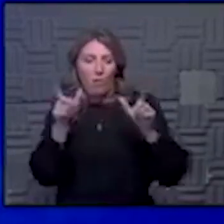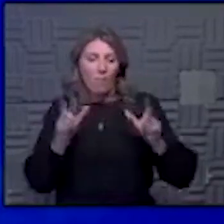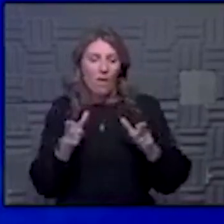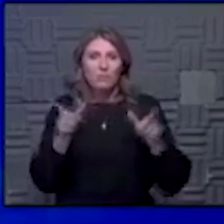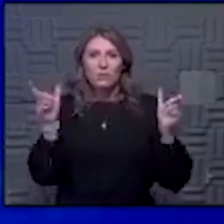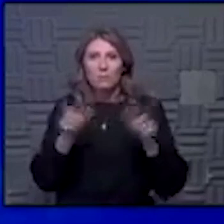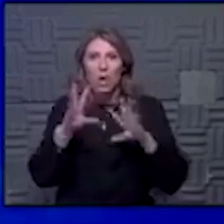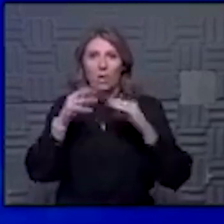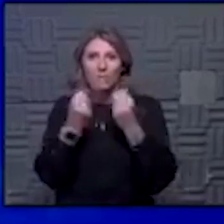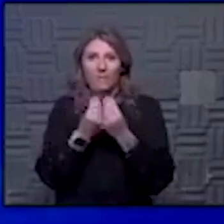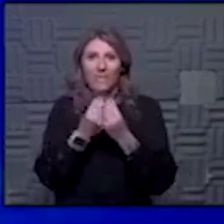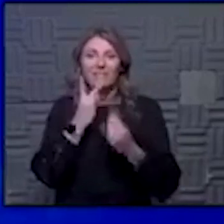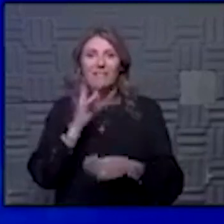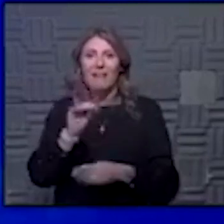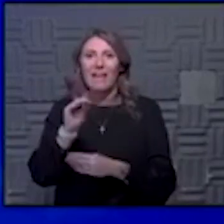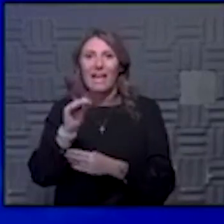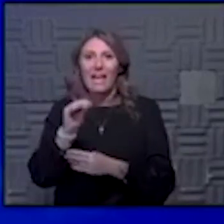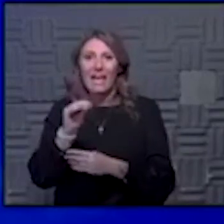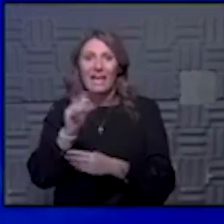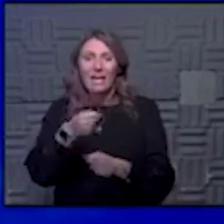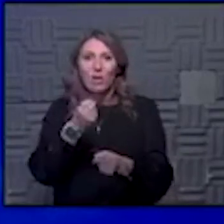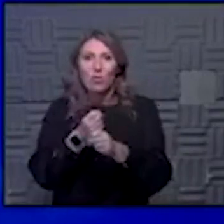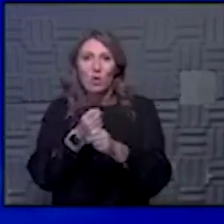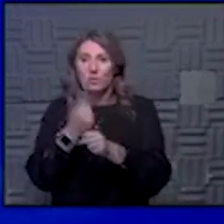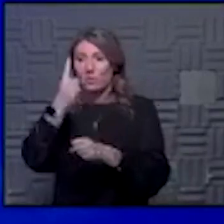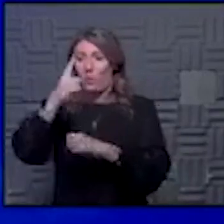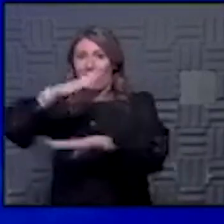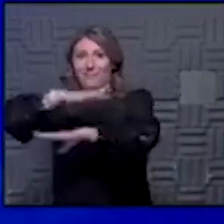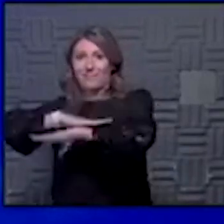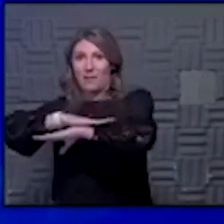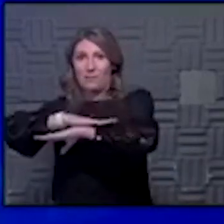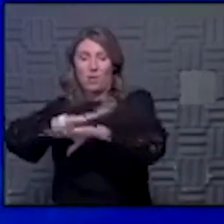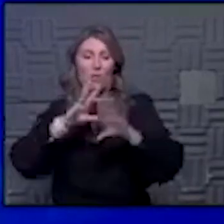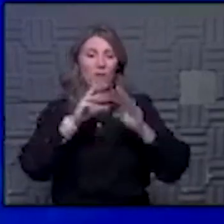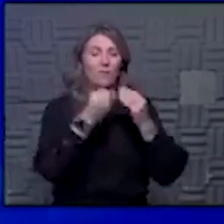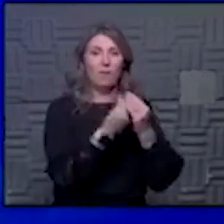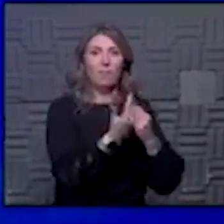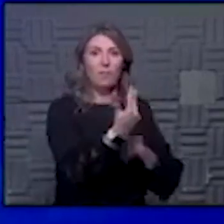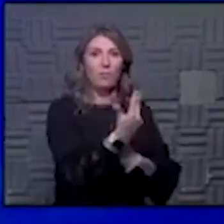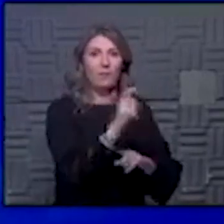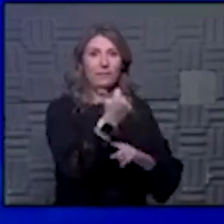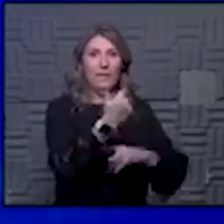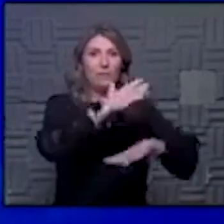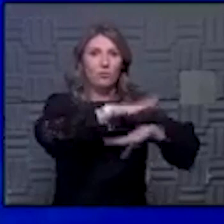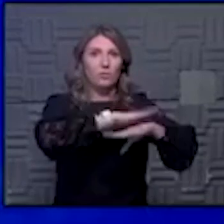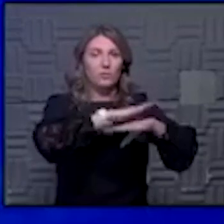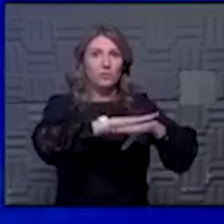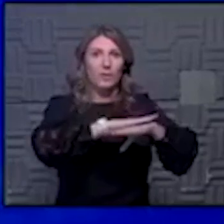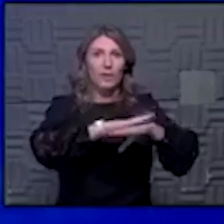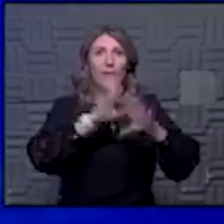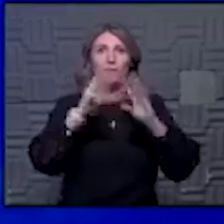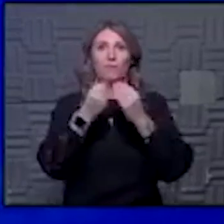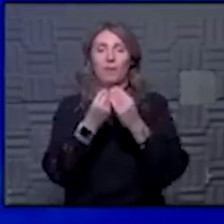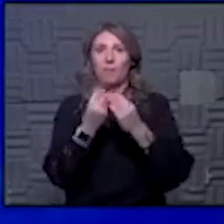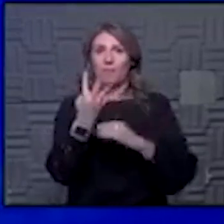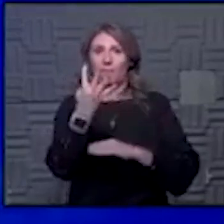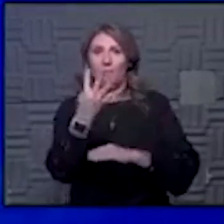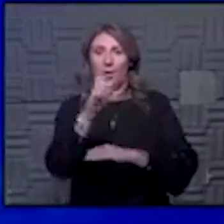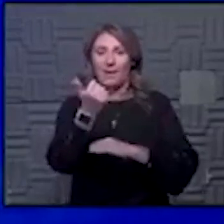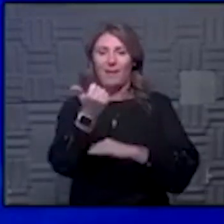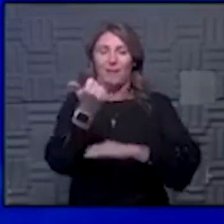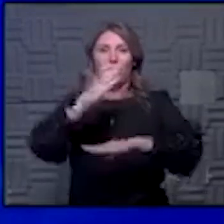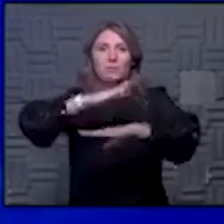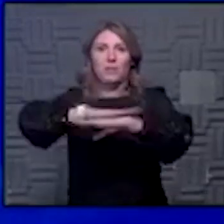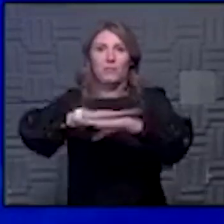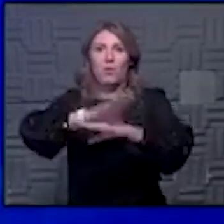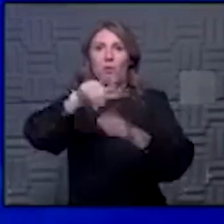goes. 80-year-old parents at one table, family of 3 at another table, family of 4 at yet another table,